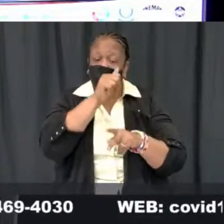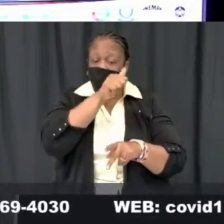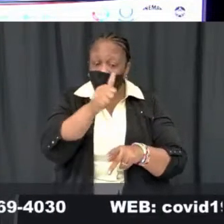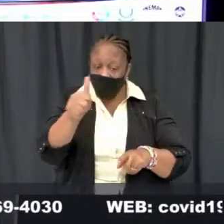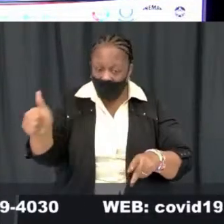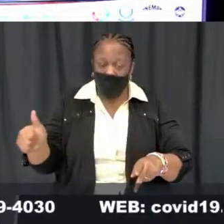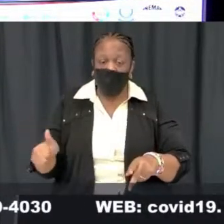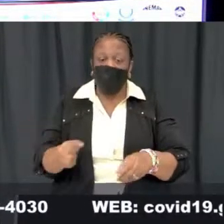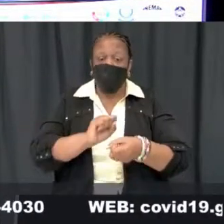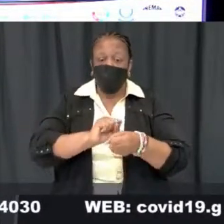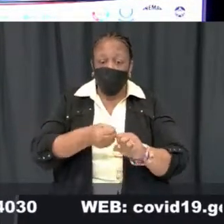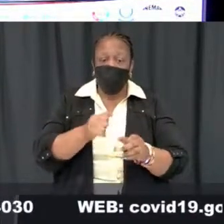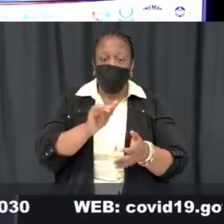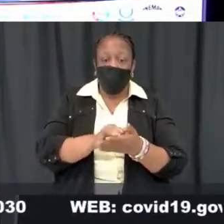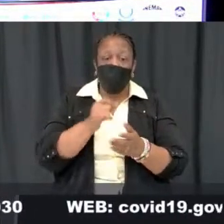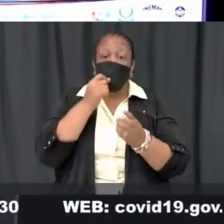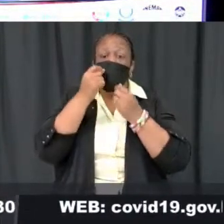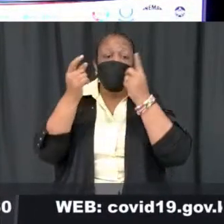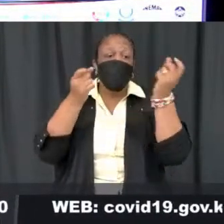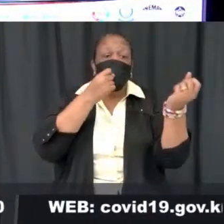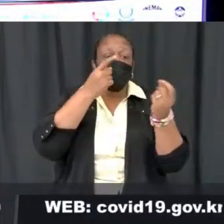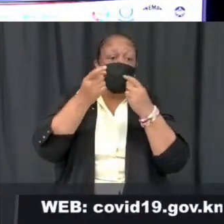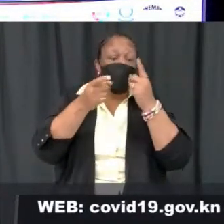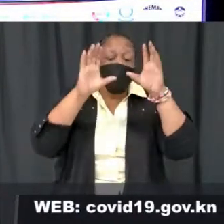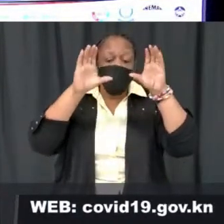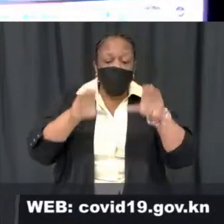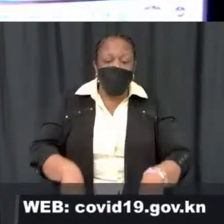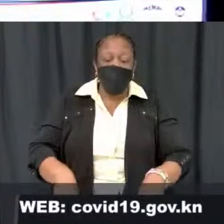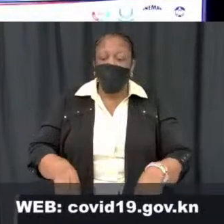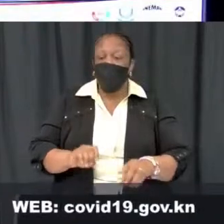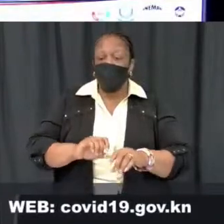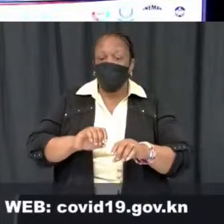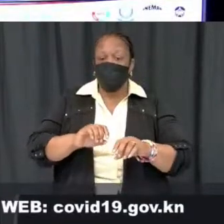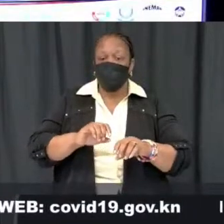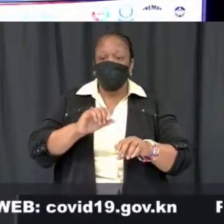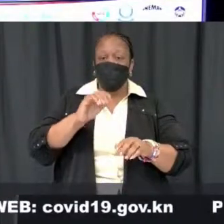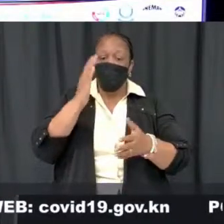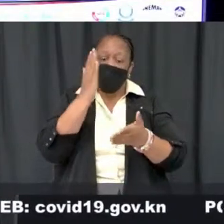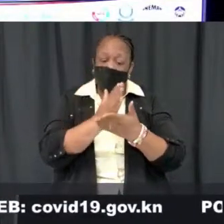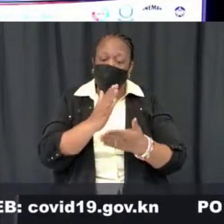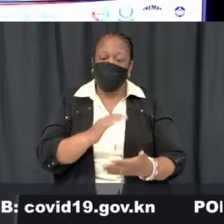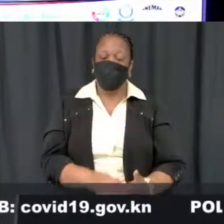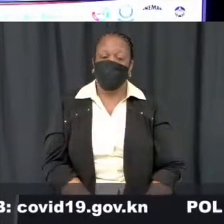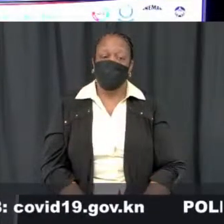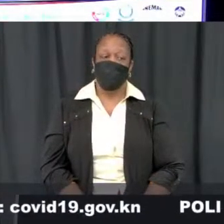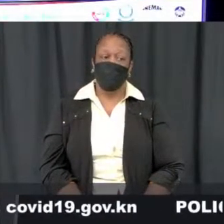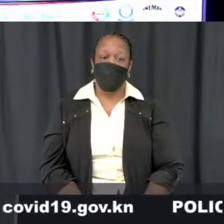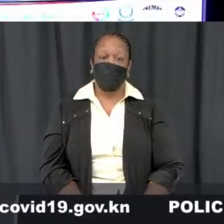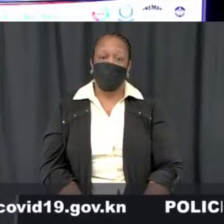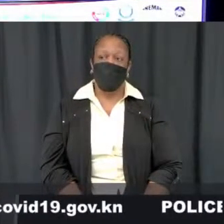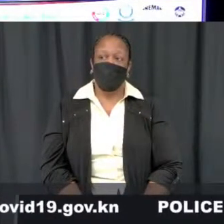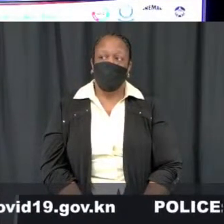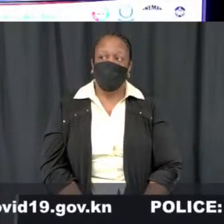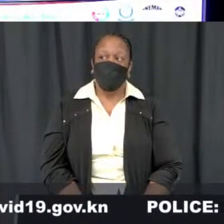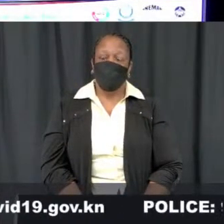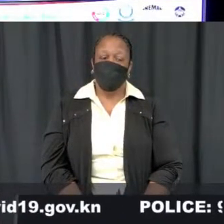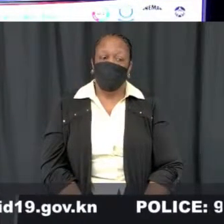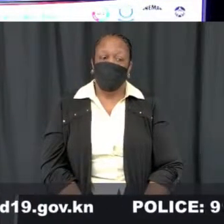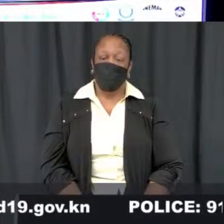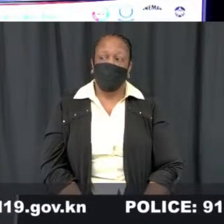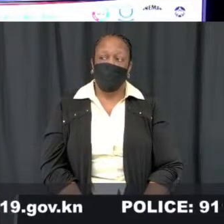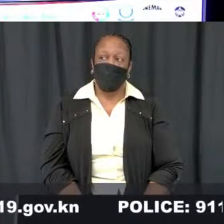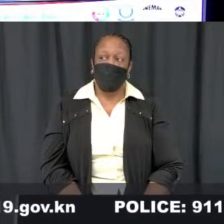this regard. In closing, I wish to highlight another temporary measure in the regulations that is intended to protect